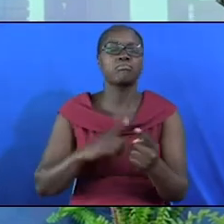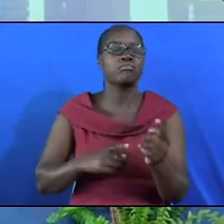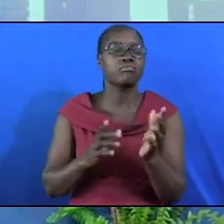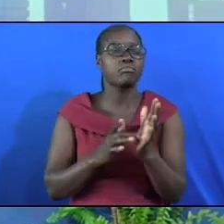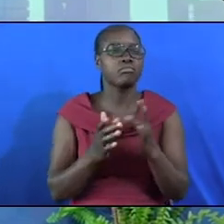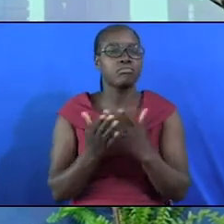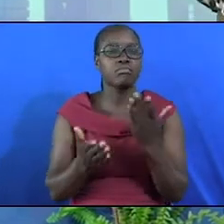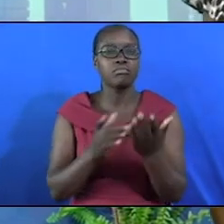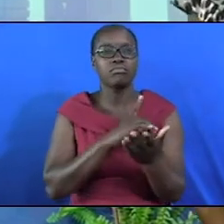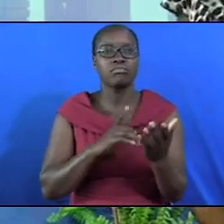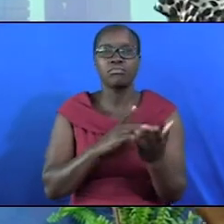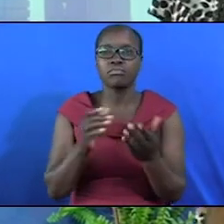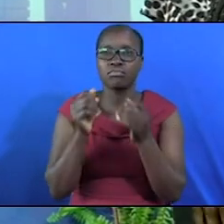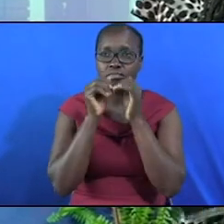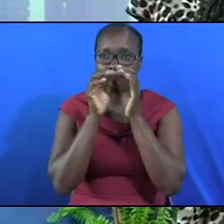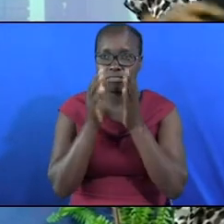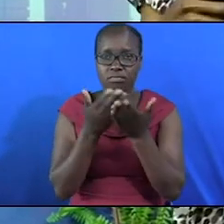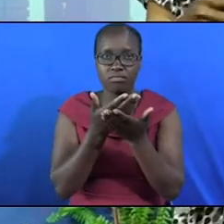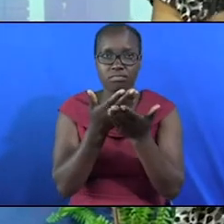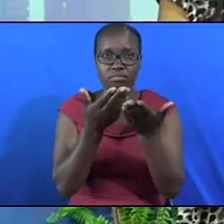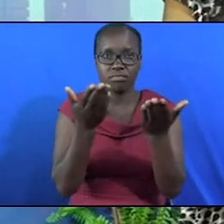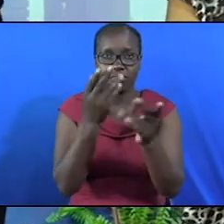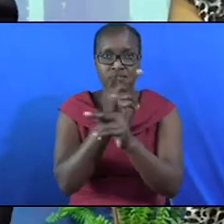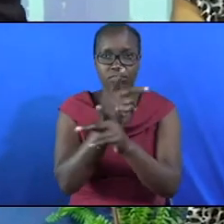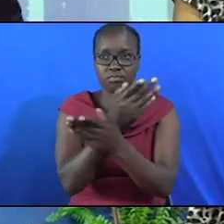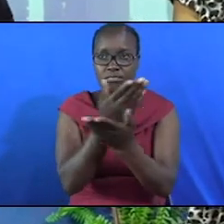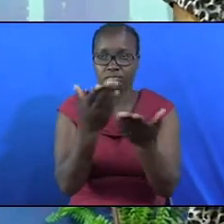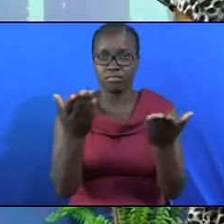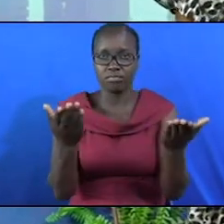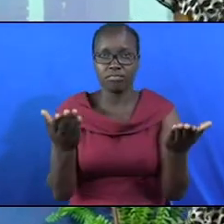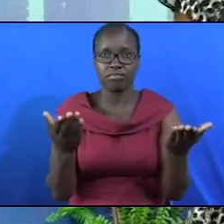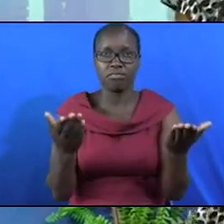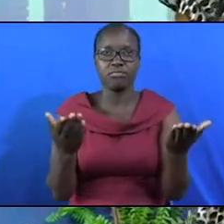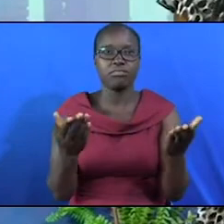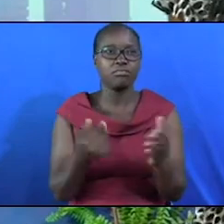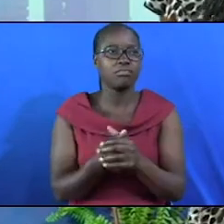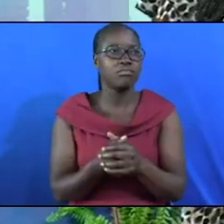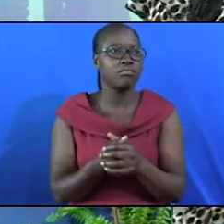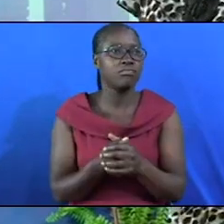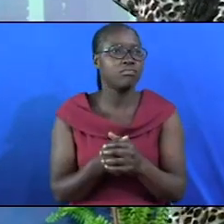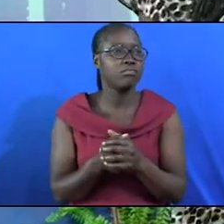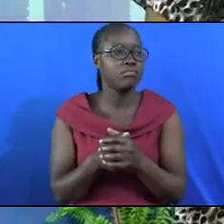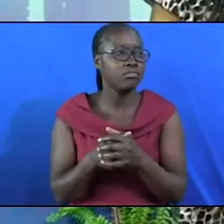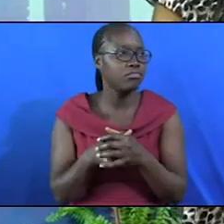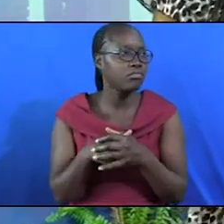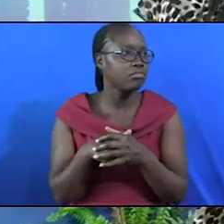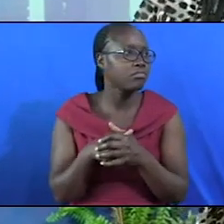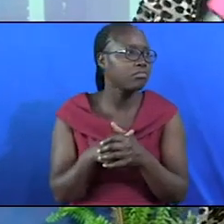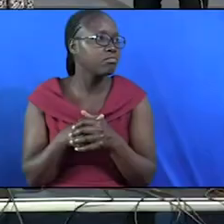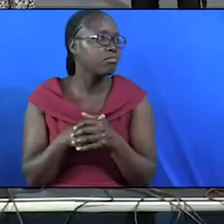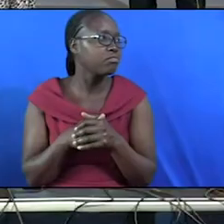And may the Lord bless you. And may the Lord keep you. Amen.